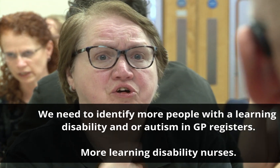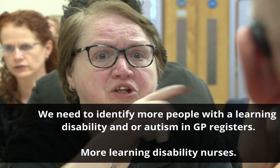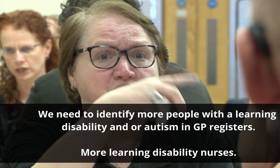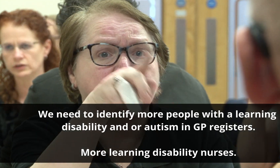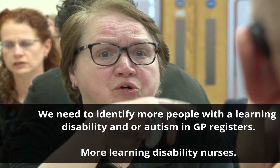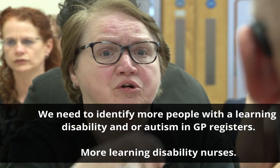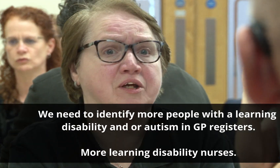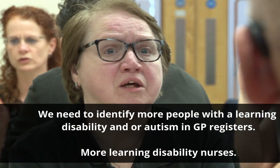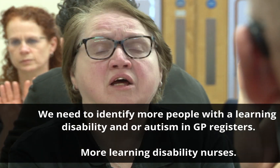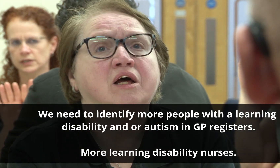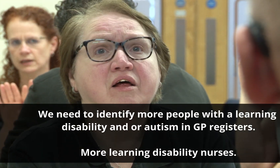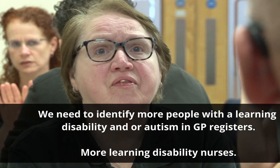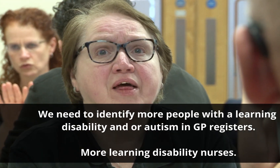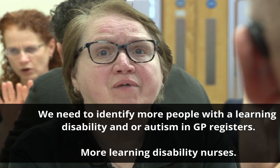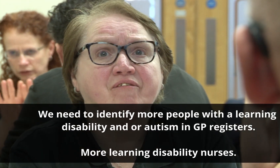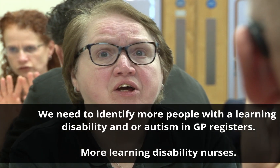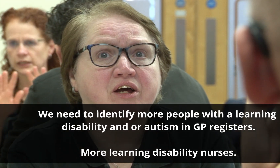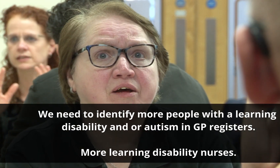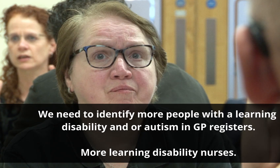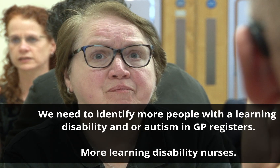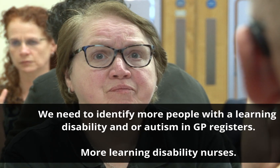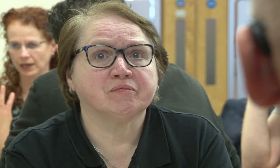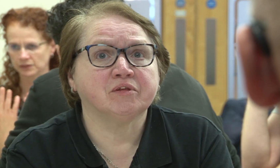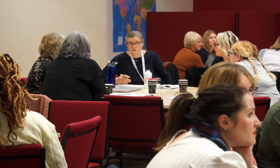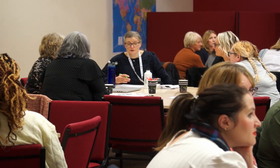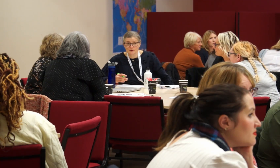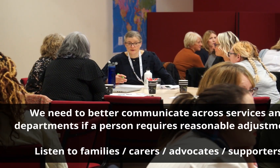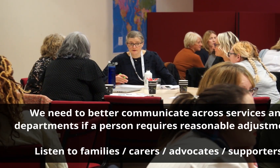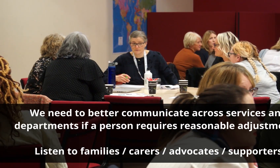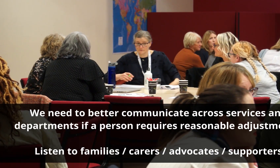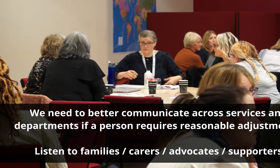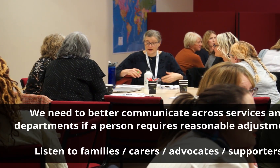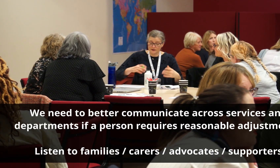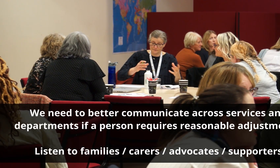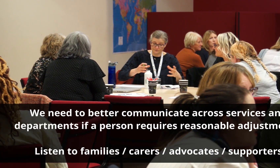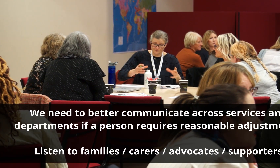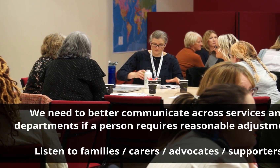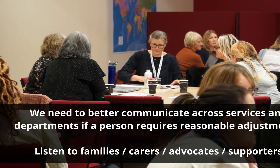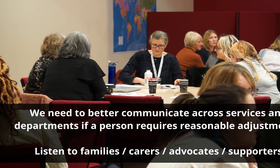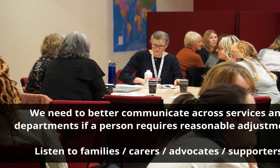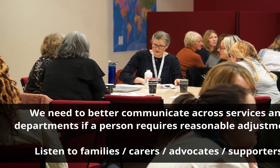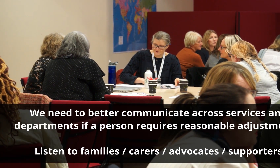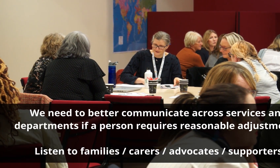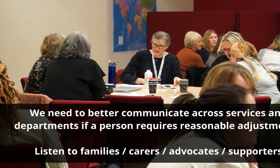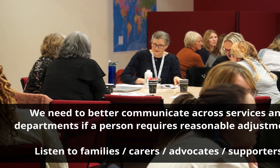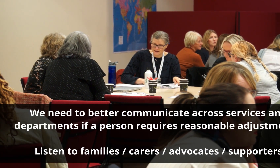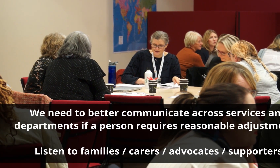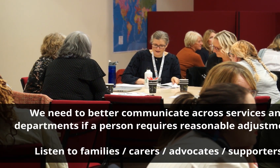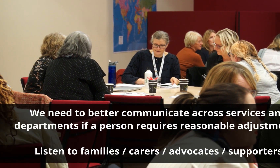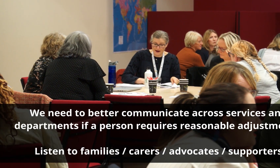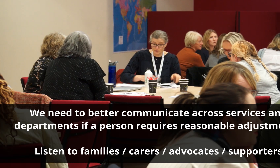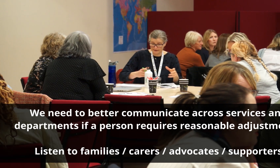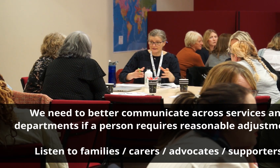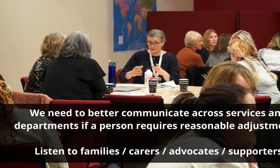GP registers. More learning disability nurses. We need to better communicate across services